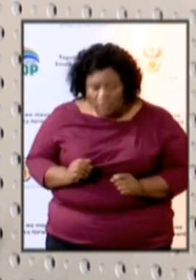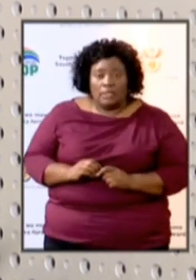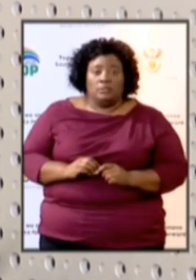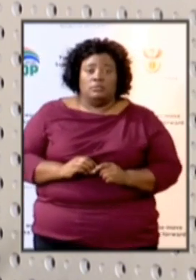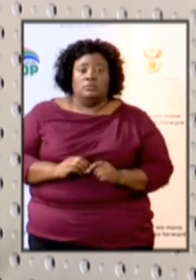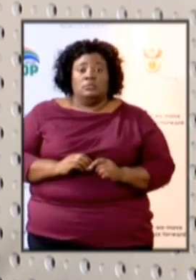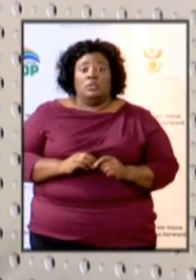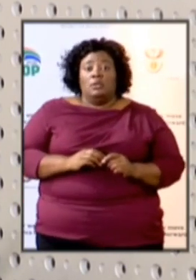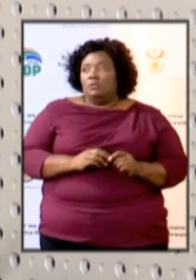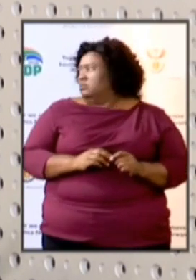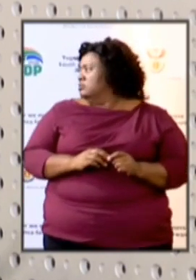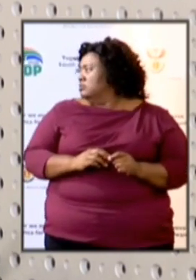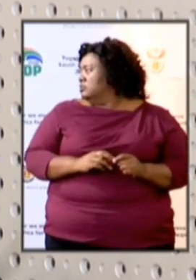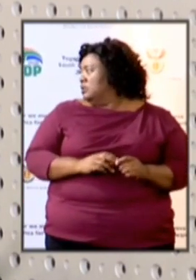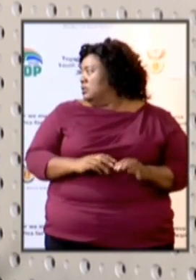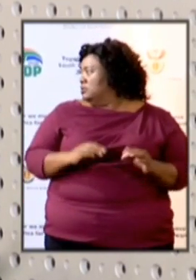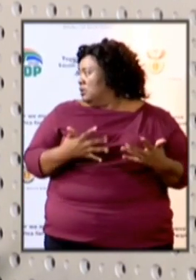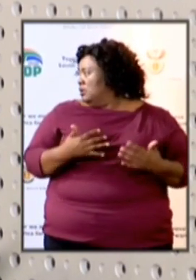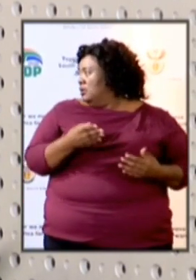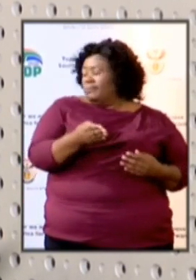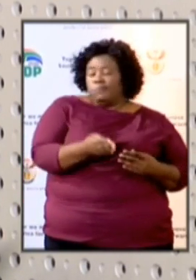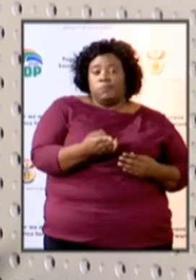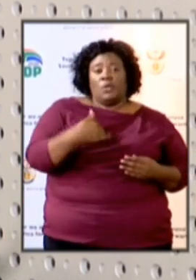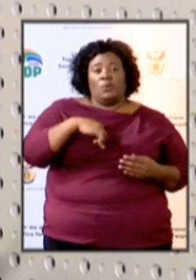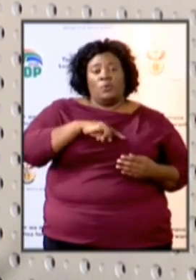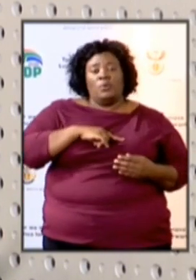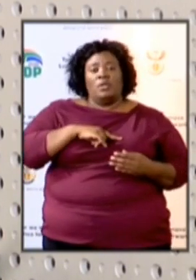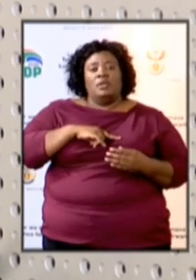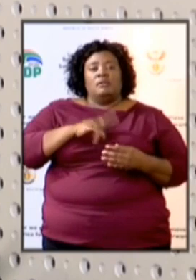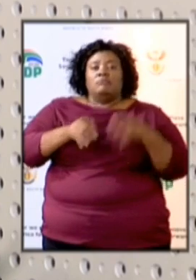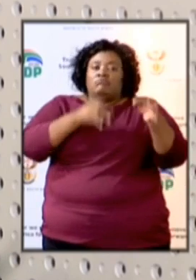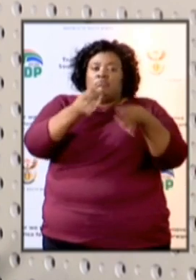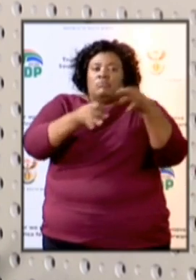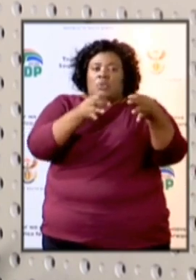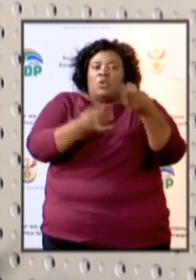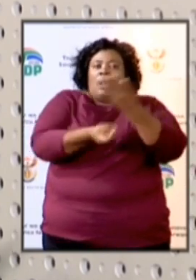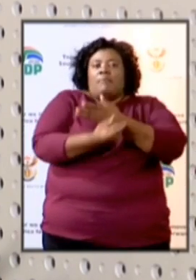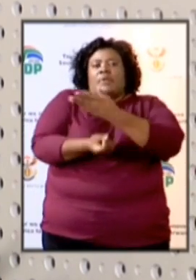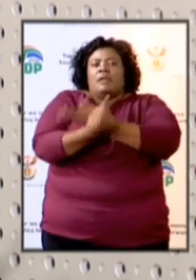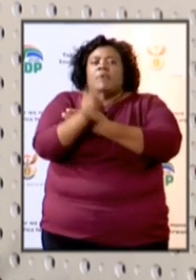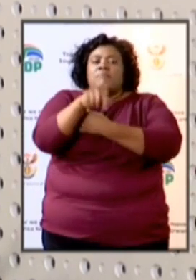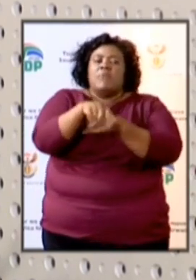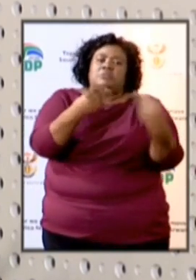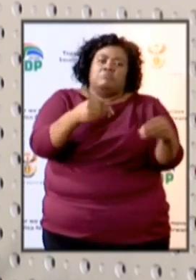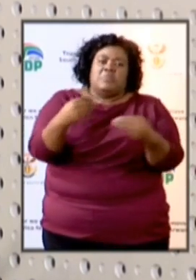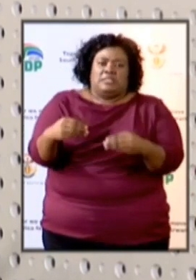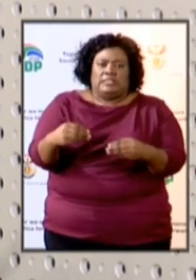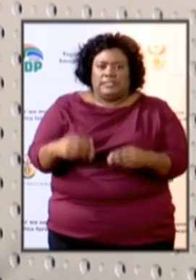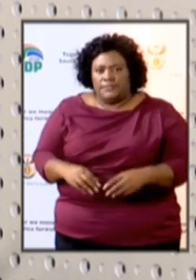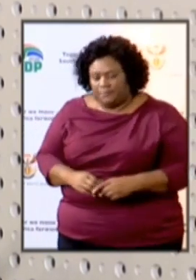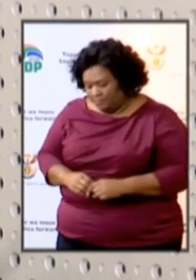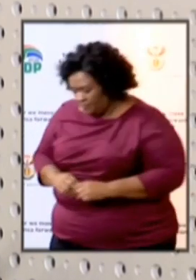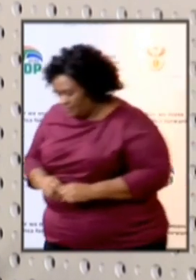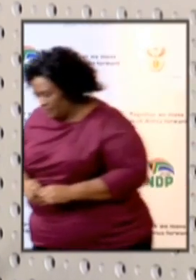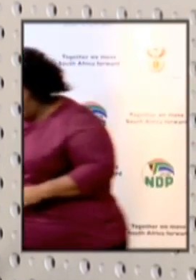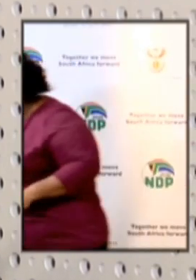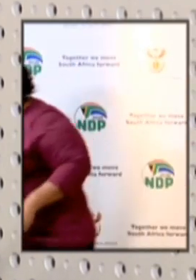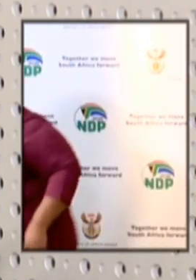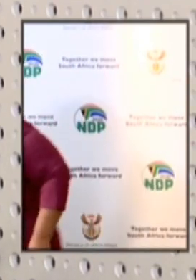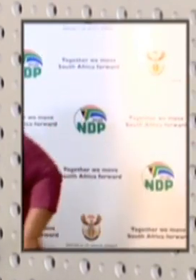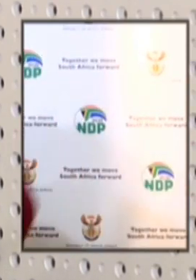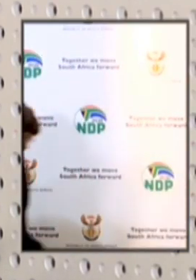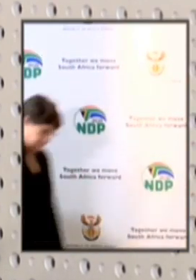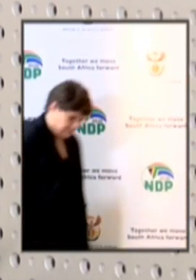So there, we are just stressing what should happen in business in that slide.